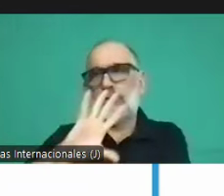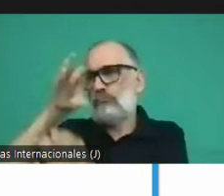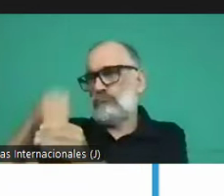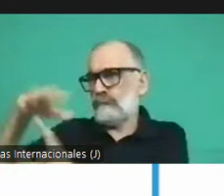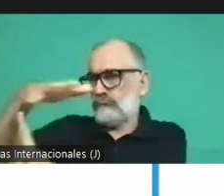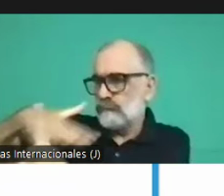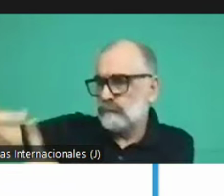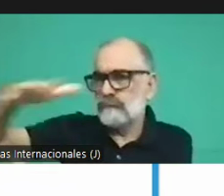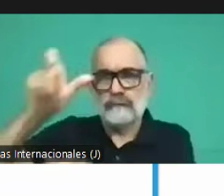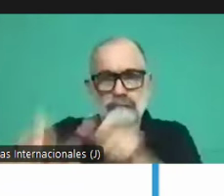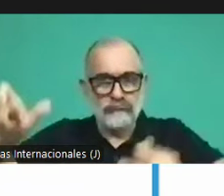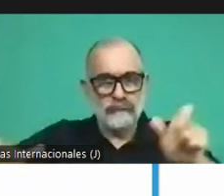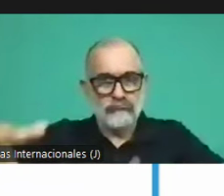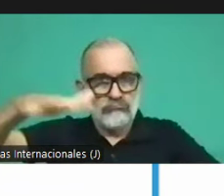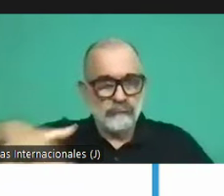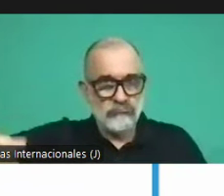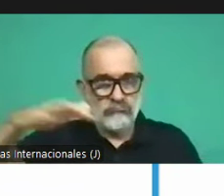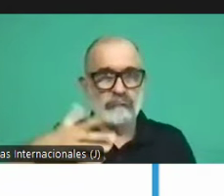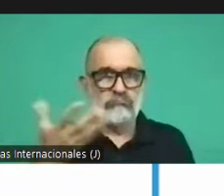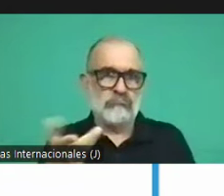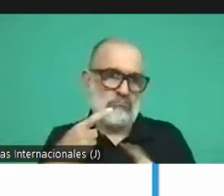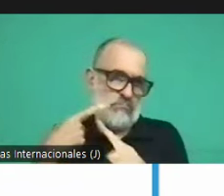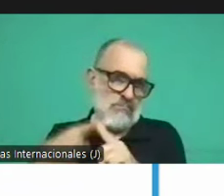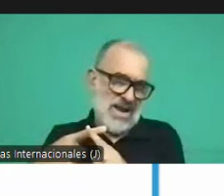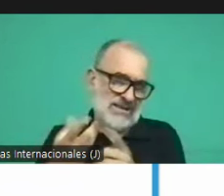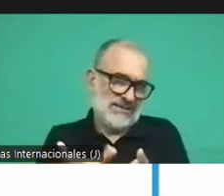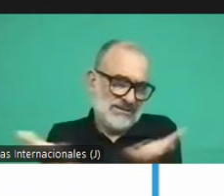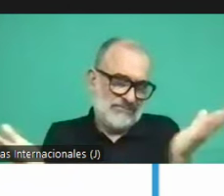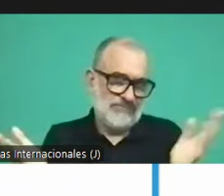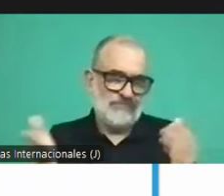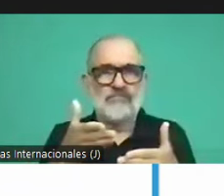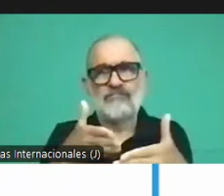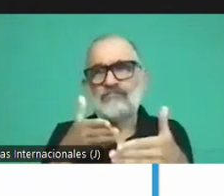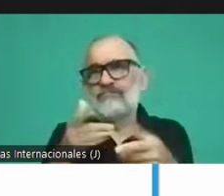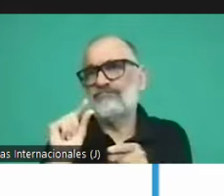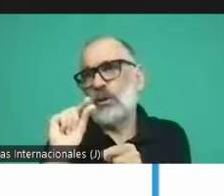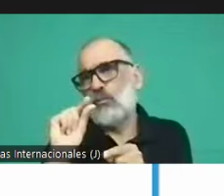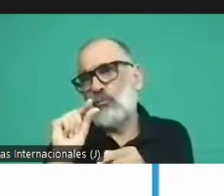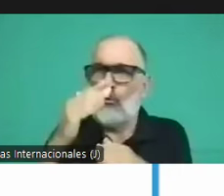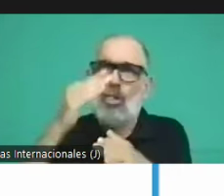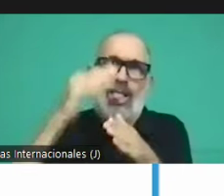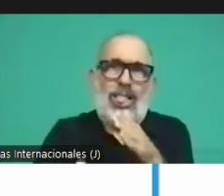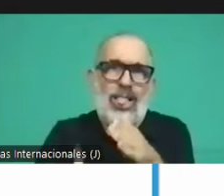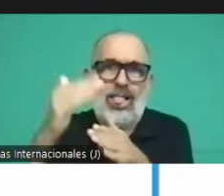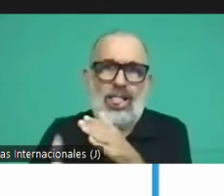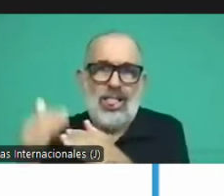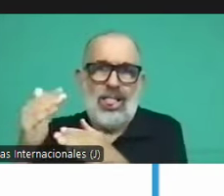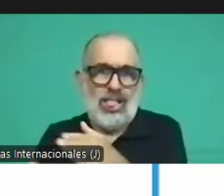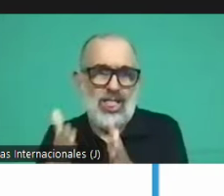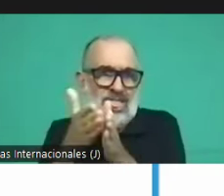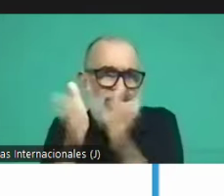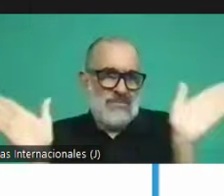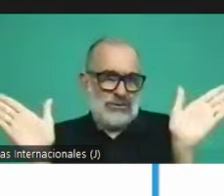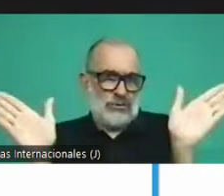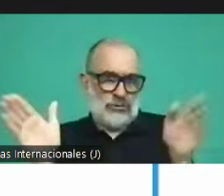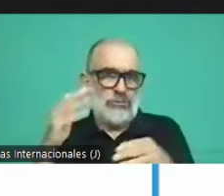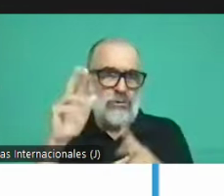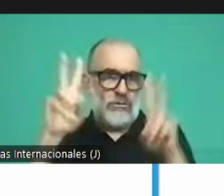the Son population and the limitaciones en coverage of estas services, dimensiones de limitations on cobertura these dimensions of sumados a coverage,